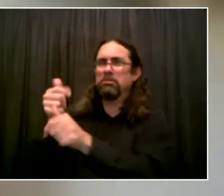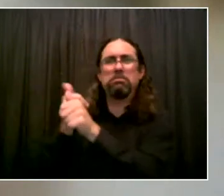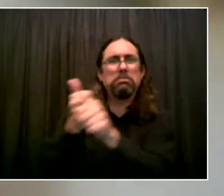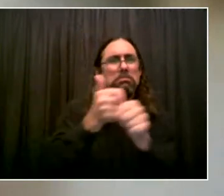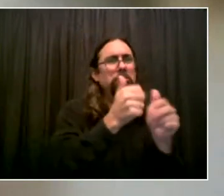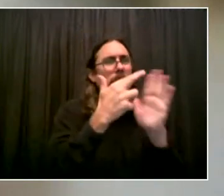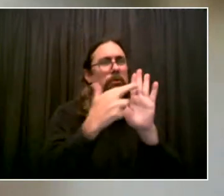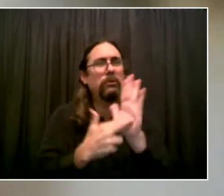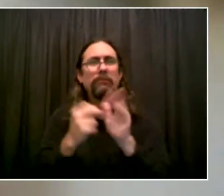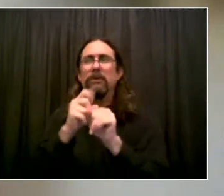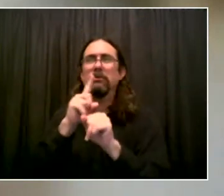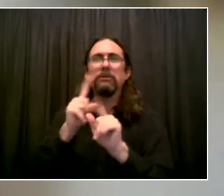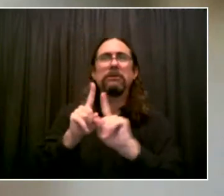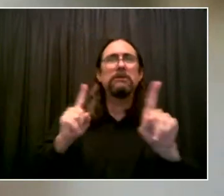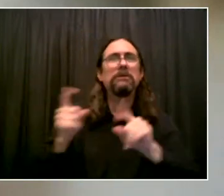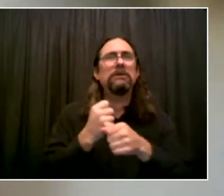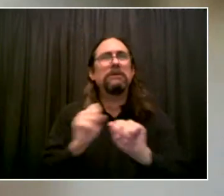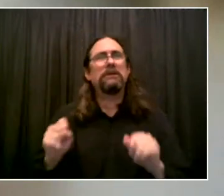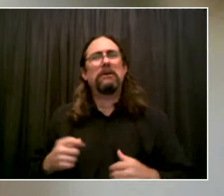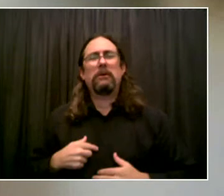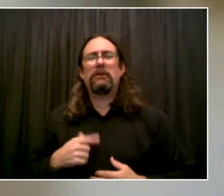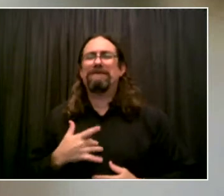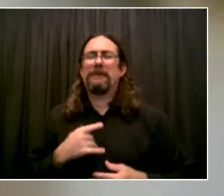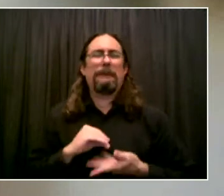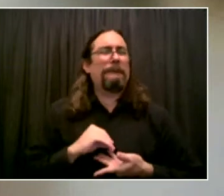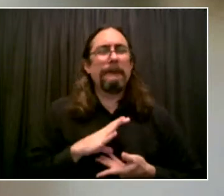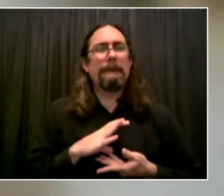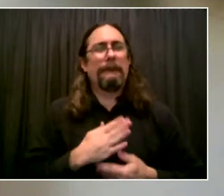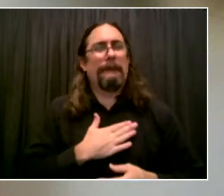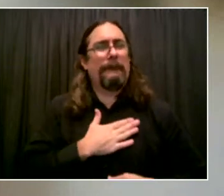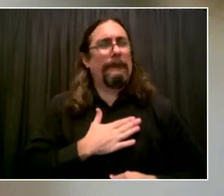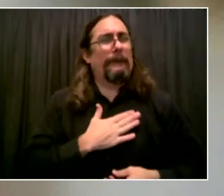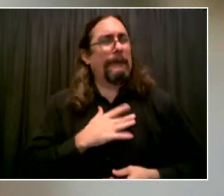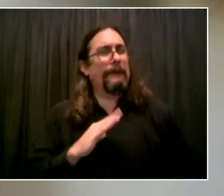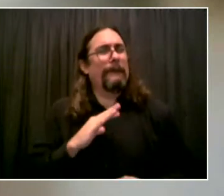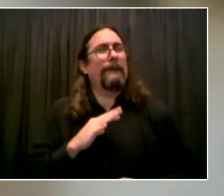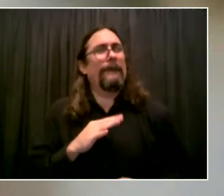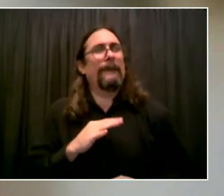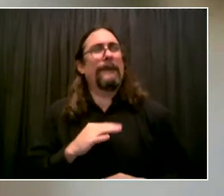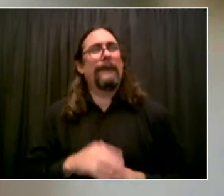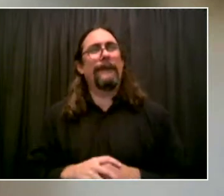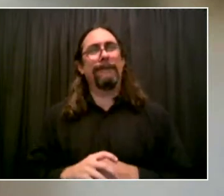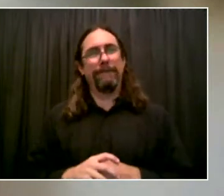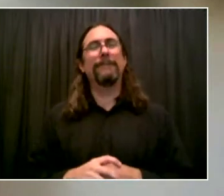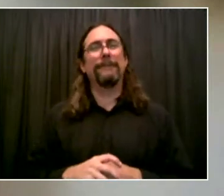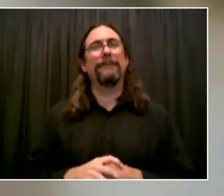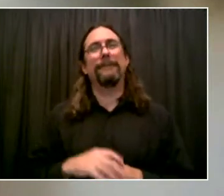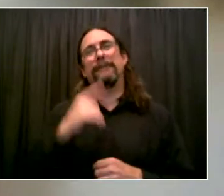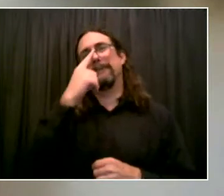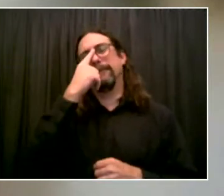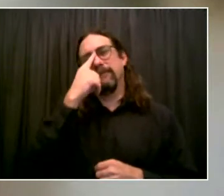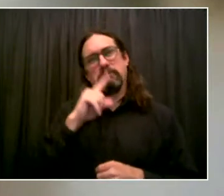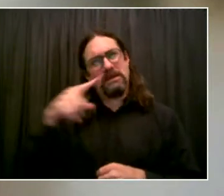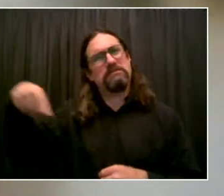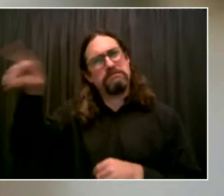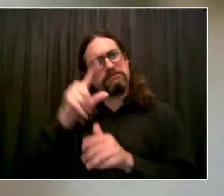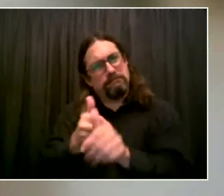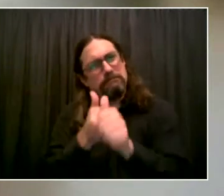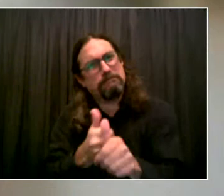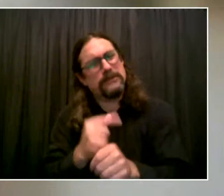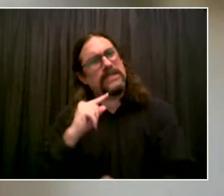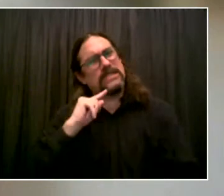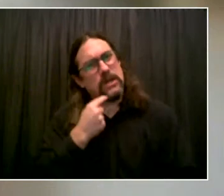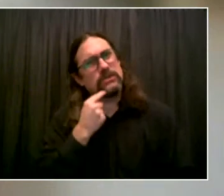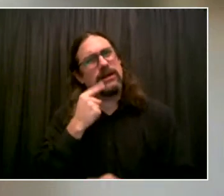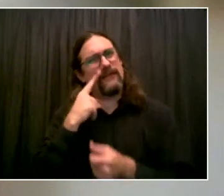take their and other students' well-being seriously. And as a parent myself, it was reassuring to see the health and safety protocols